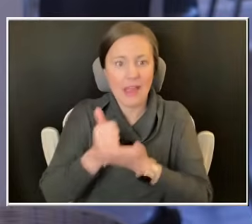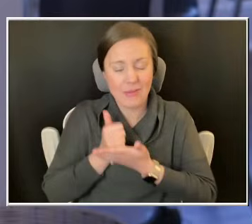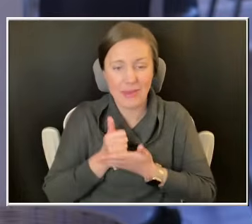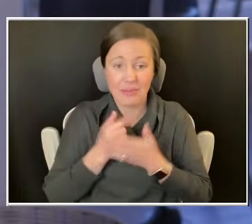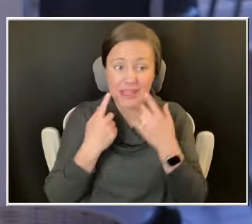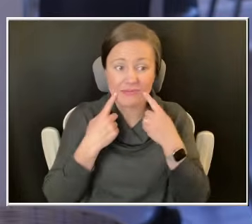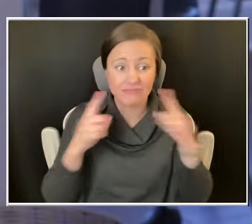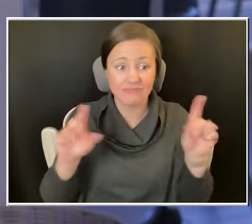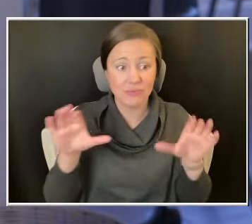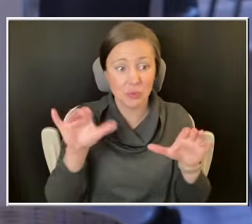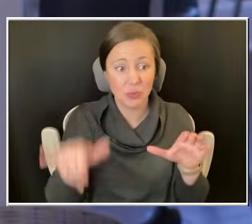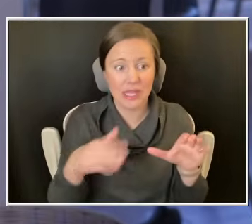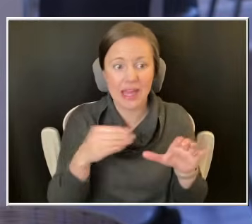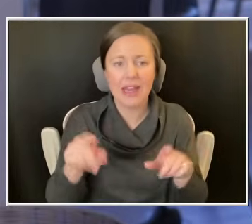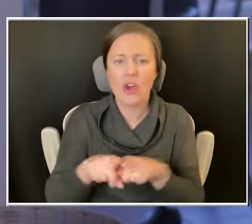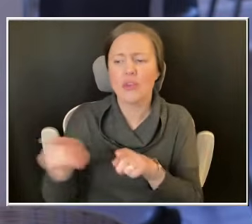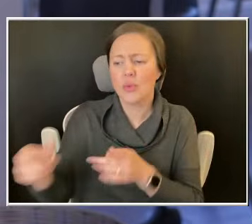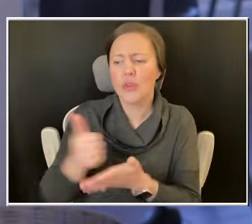me maintain my strength.